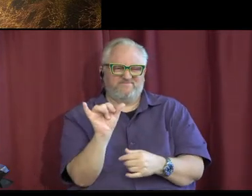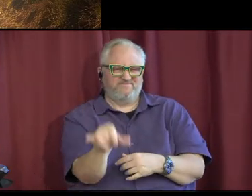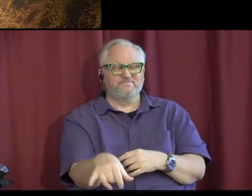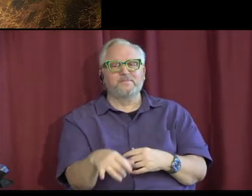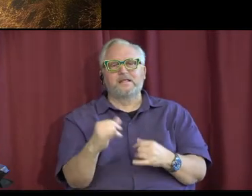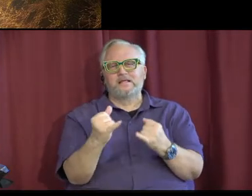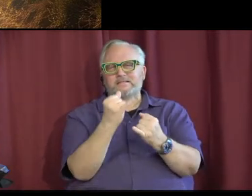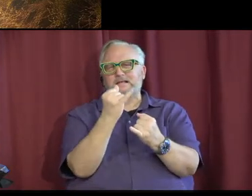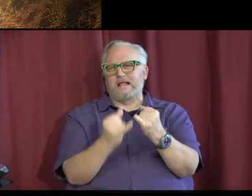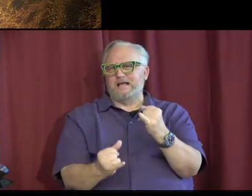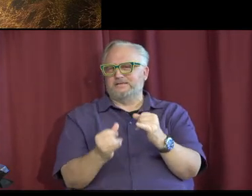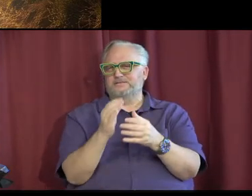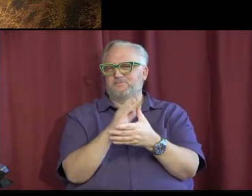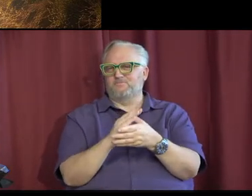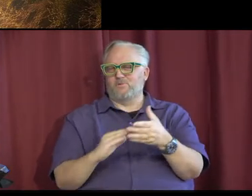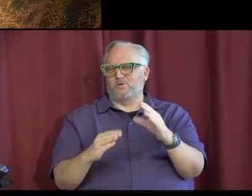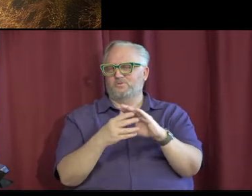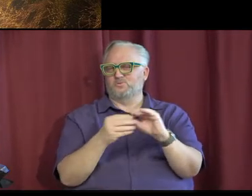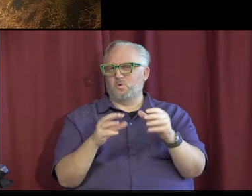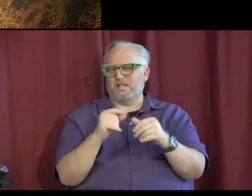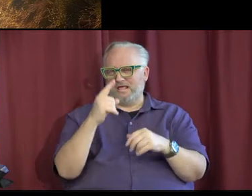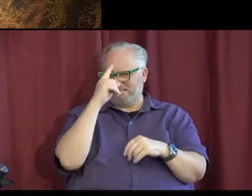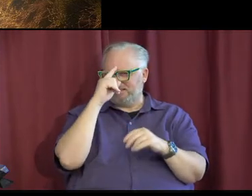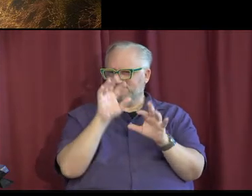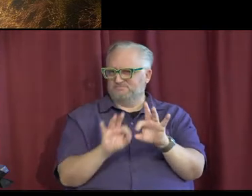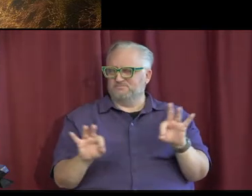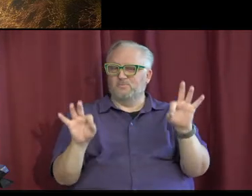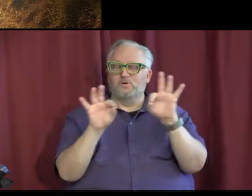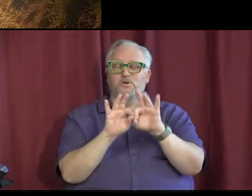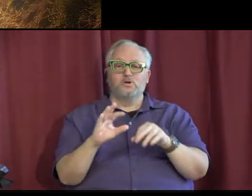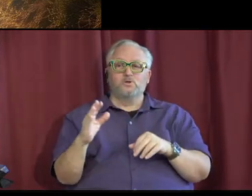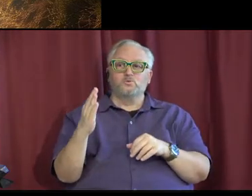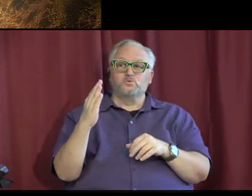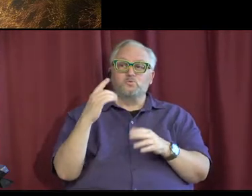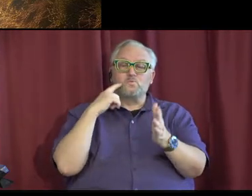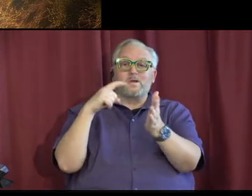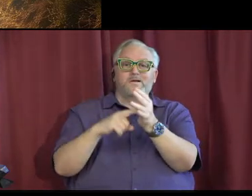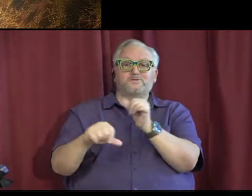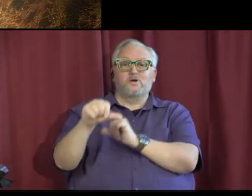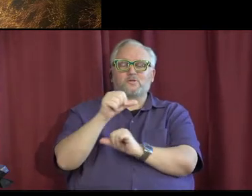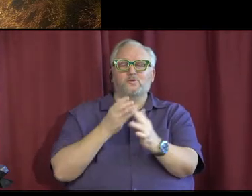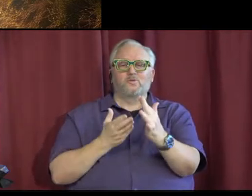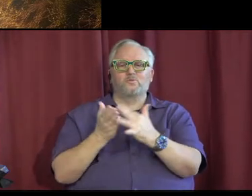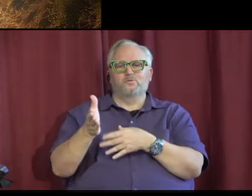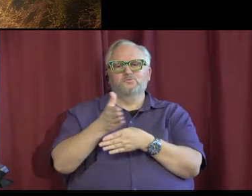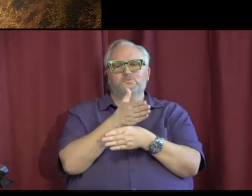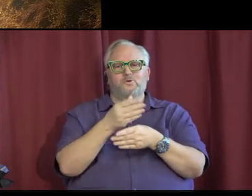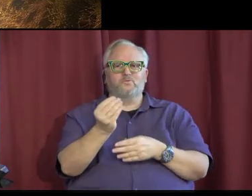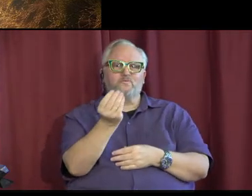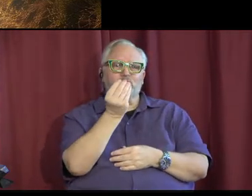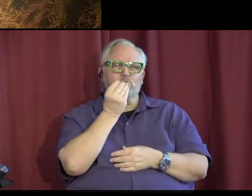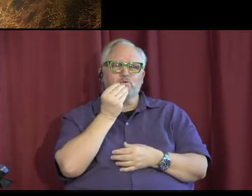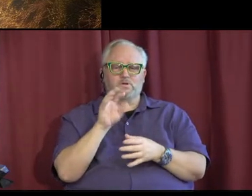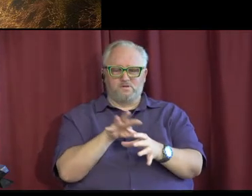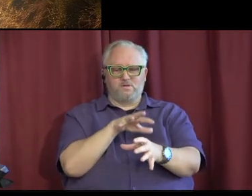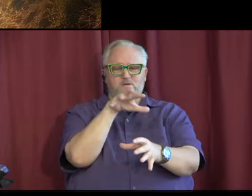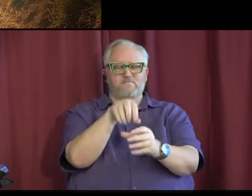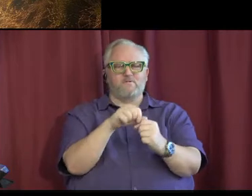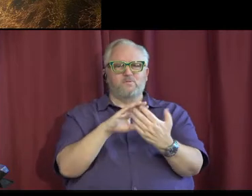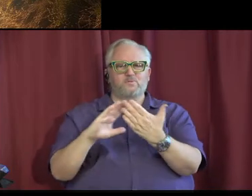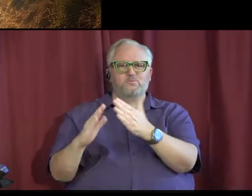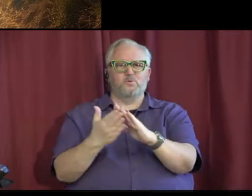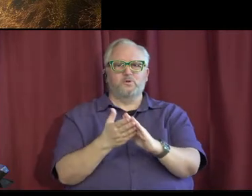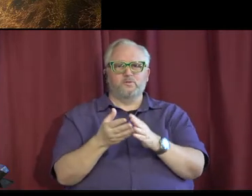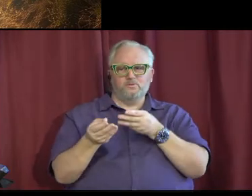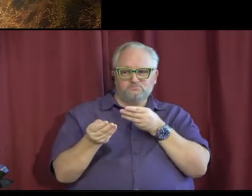And finally, to be known in the breaking of bread, to be part of a community that nourishes and sustains